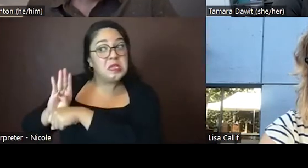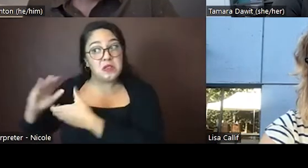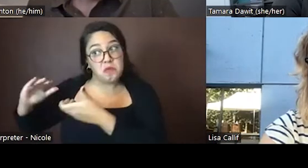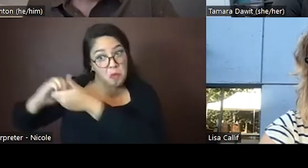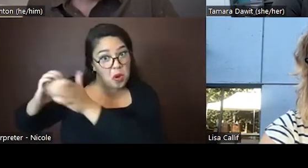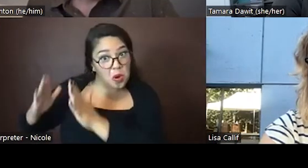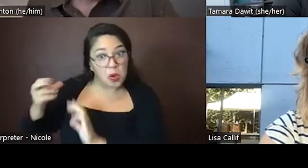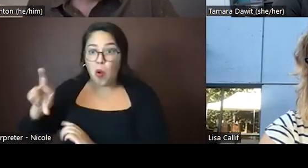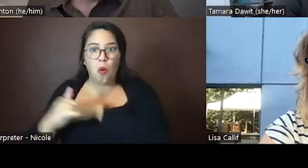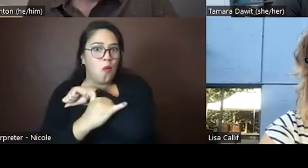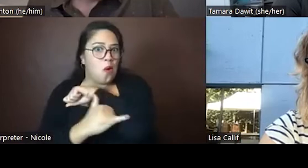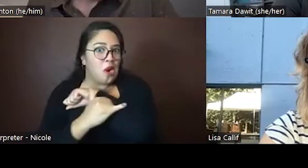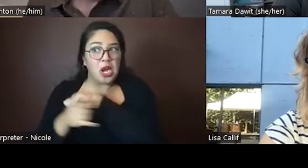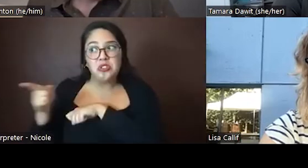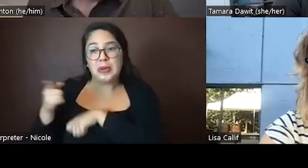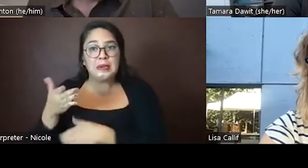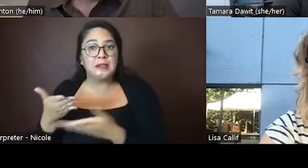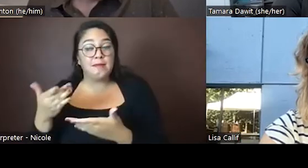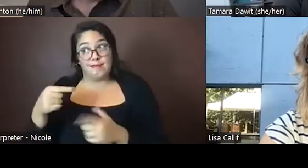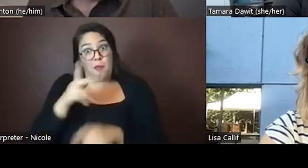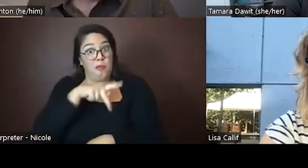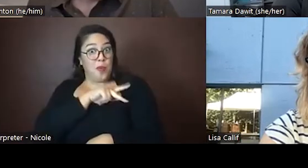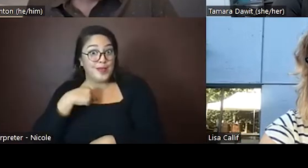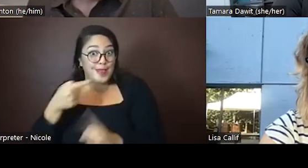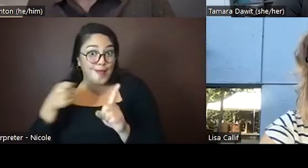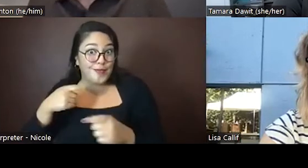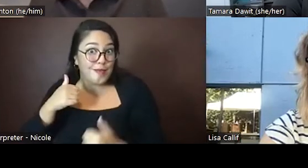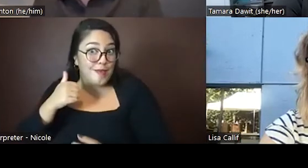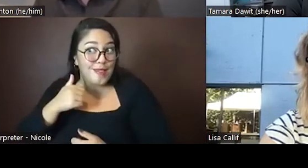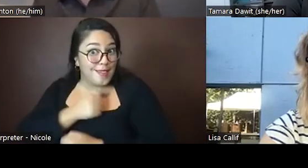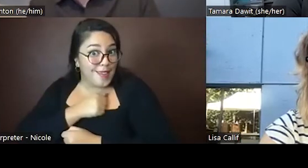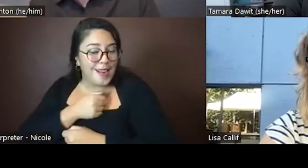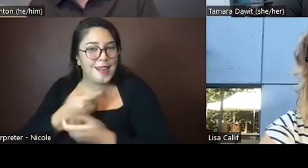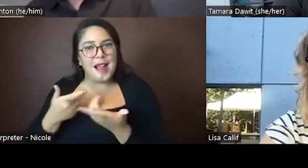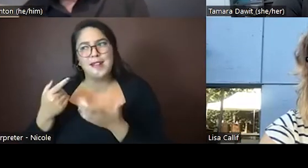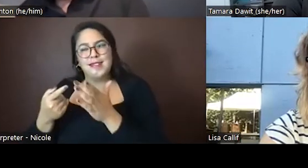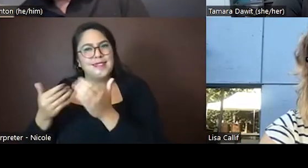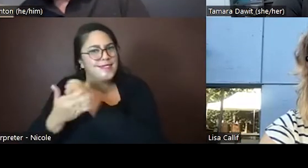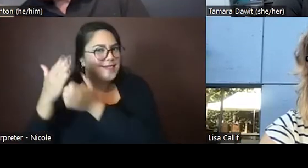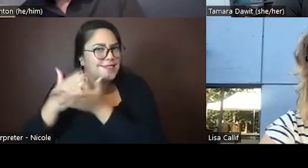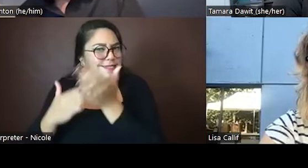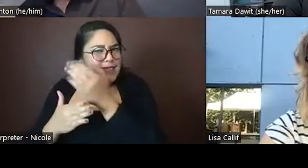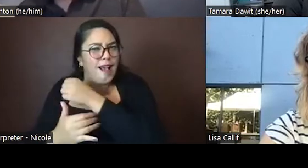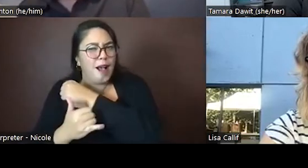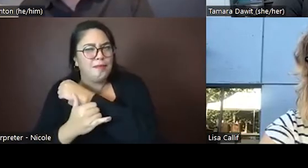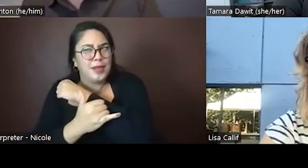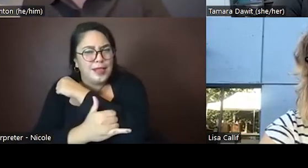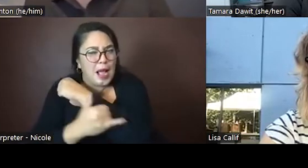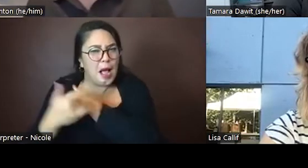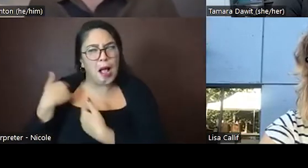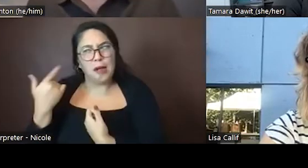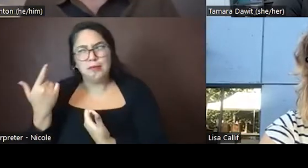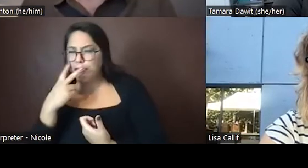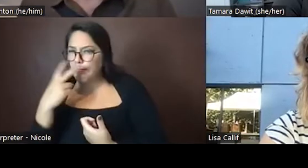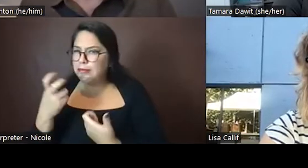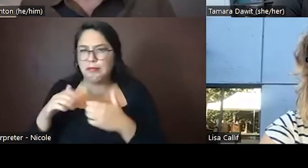where personally, sitting in Canada, I would have questions and I would be uncomfortable with. I mean, I come from working in international development. So, you